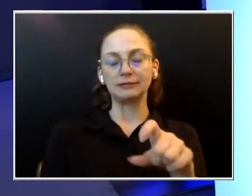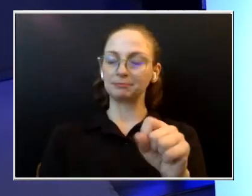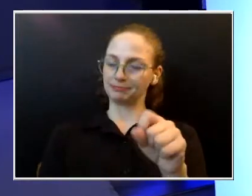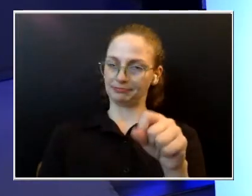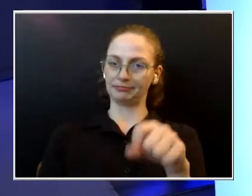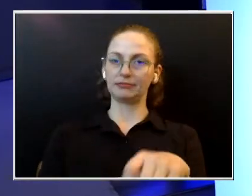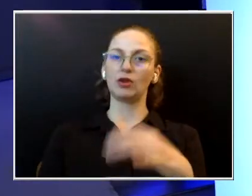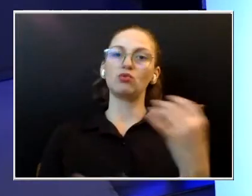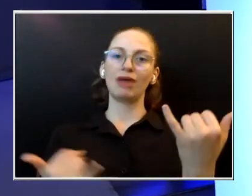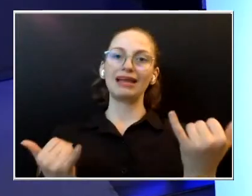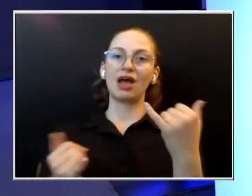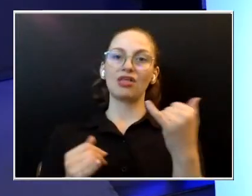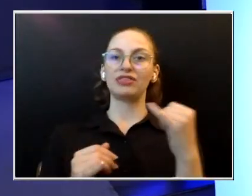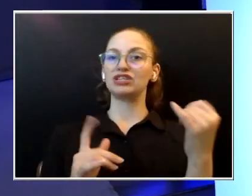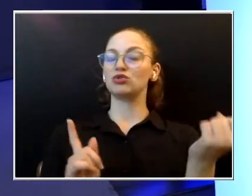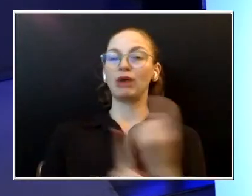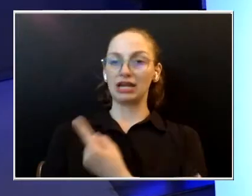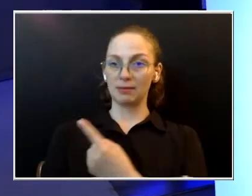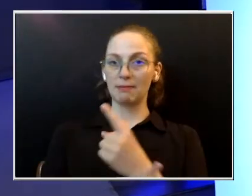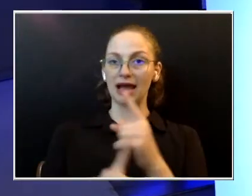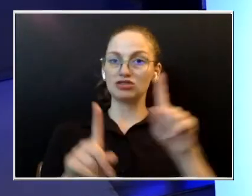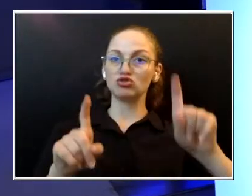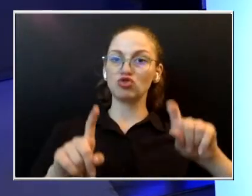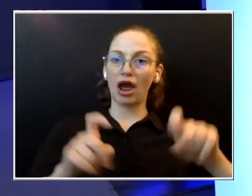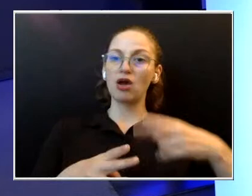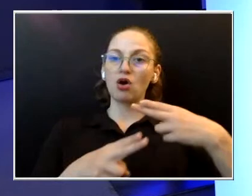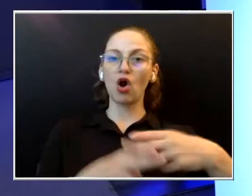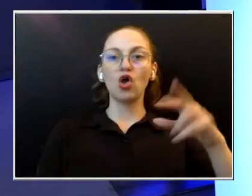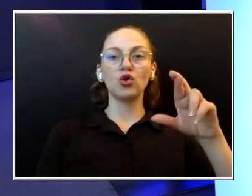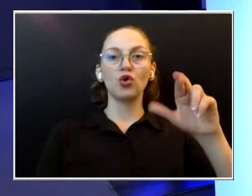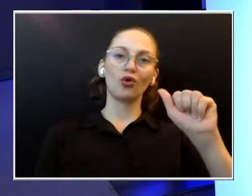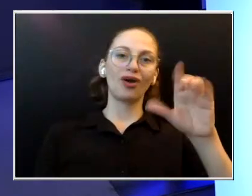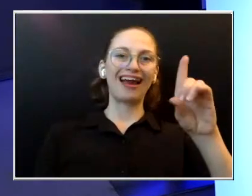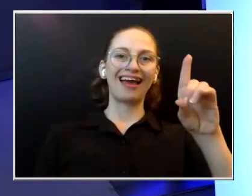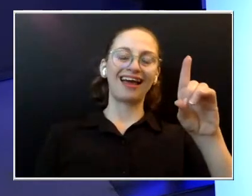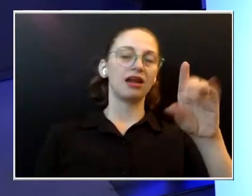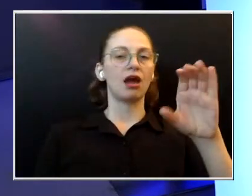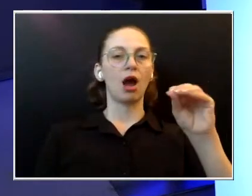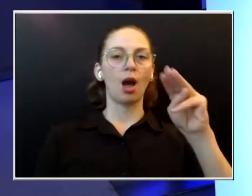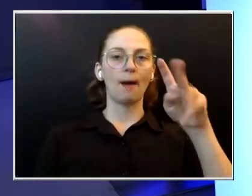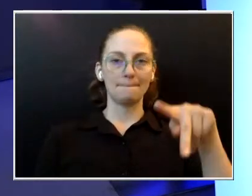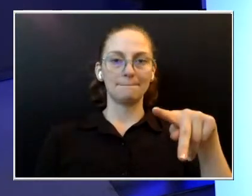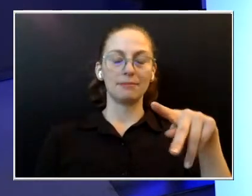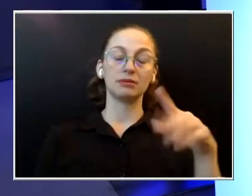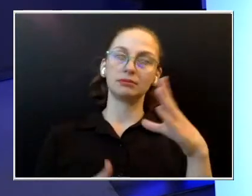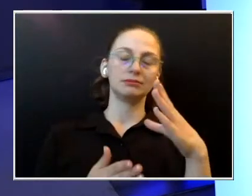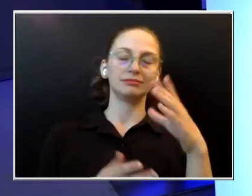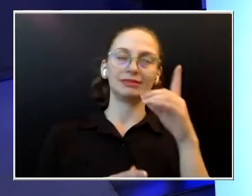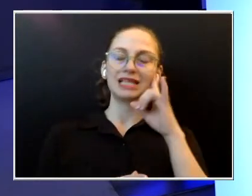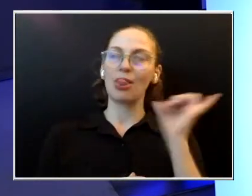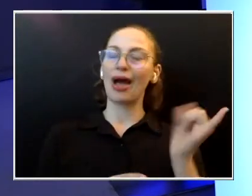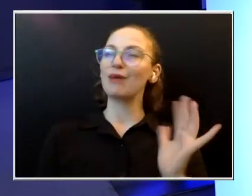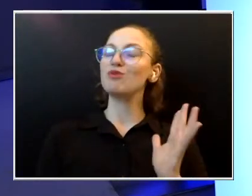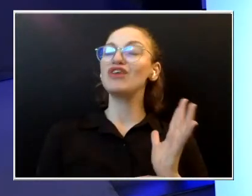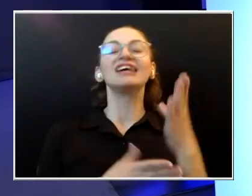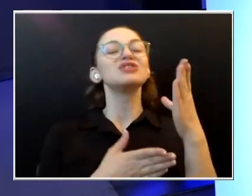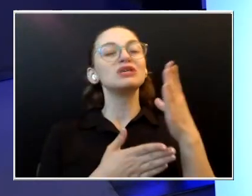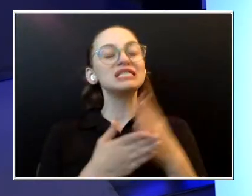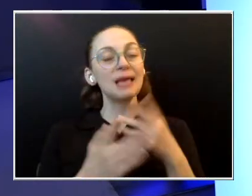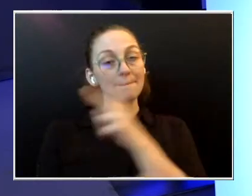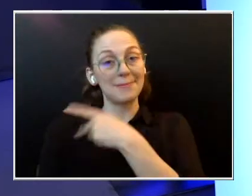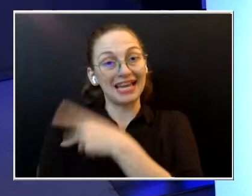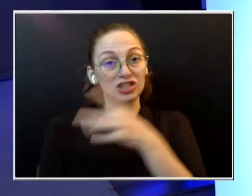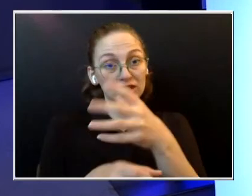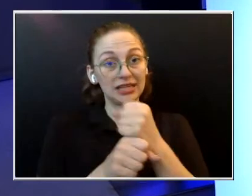RADComp. That sounds like a movie. Some patients are getting Photon, others are getting protons. Not going to publish the results until next year at the earliest, and when